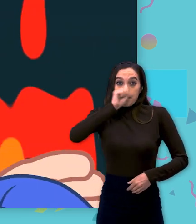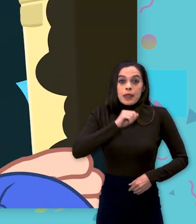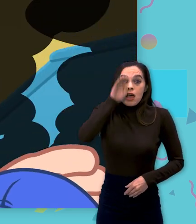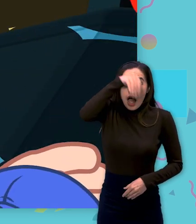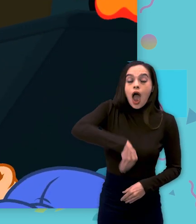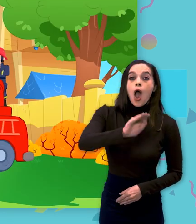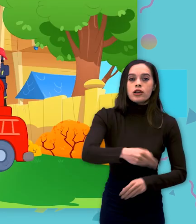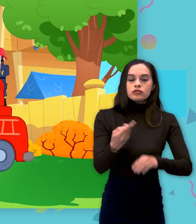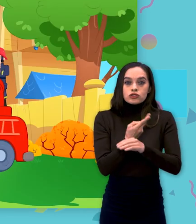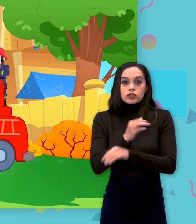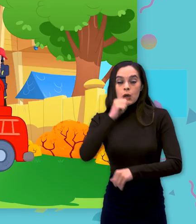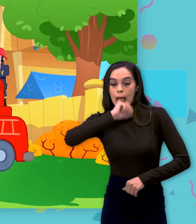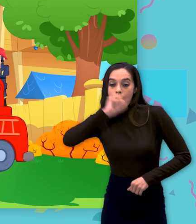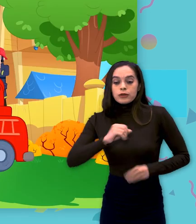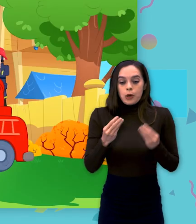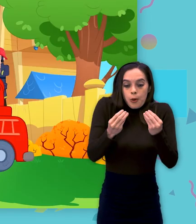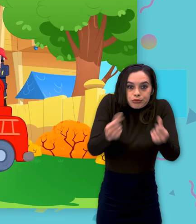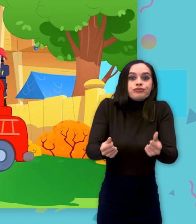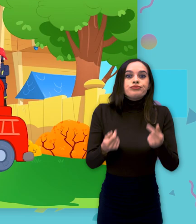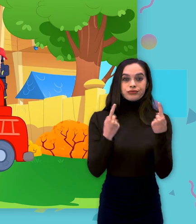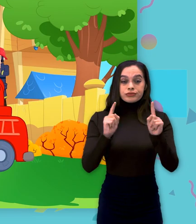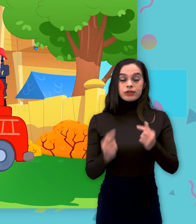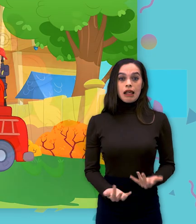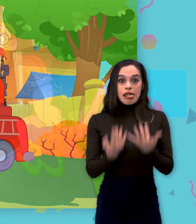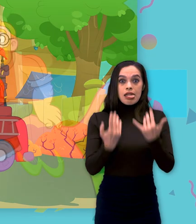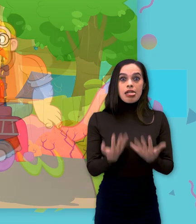Jolly Fan, use your ice cream to put out the fire.